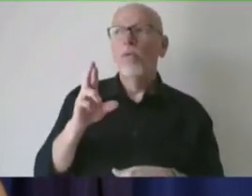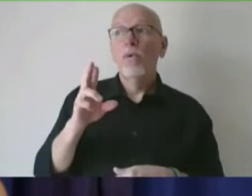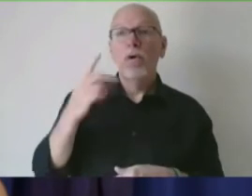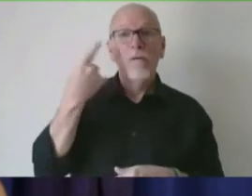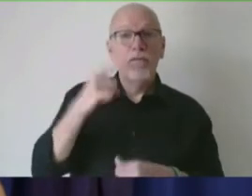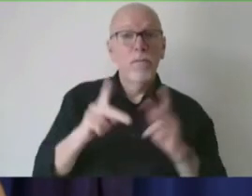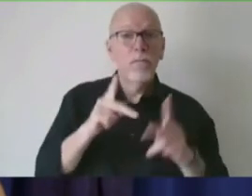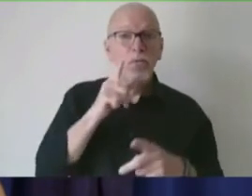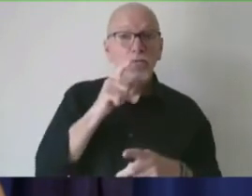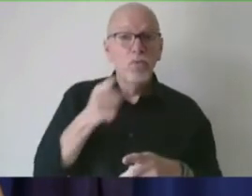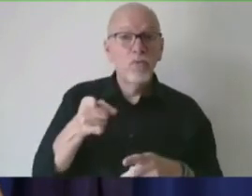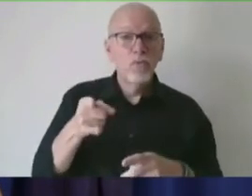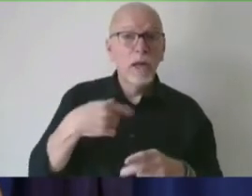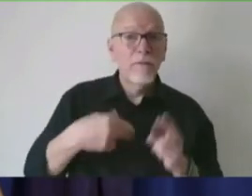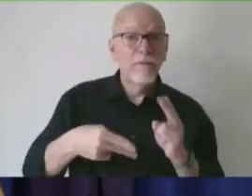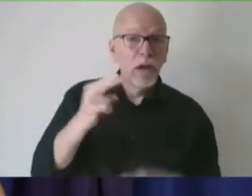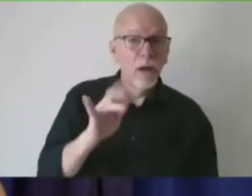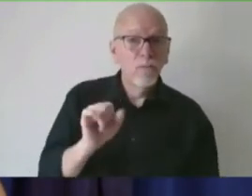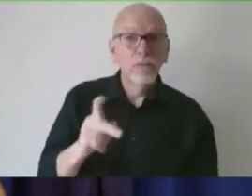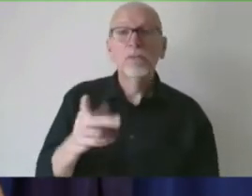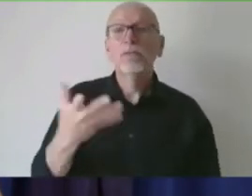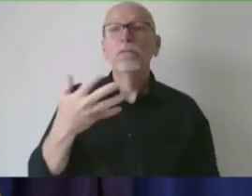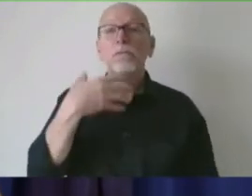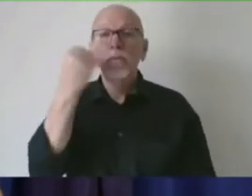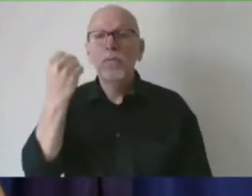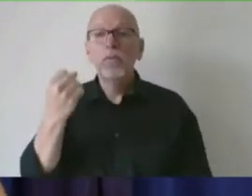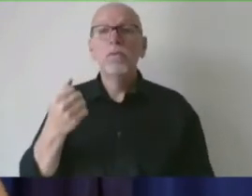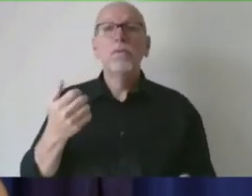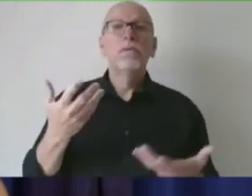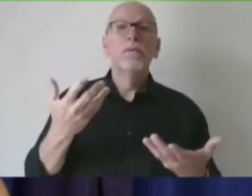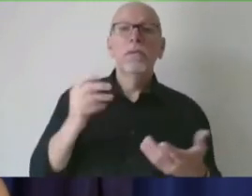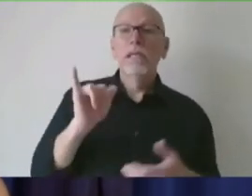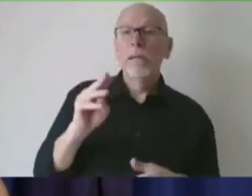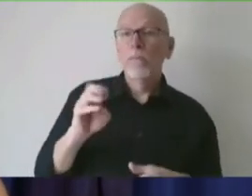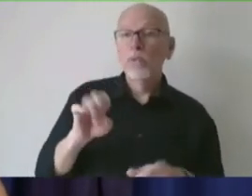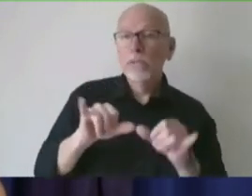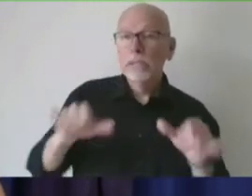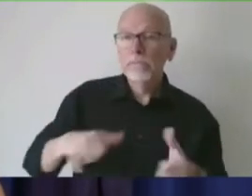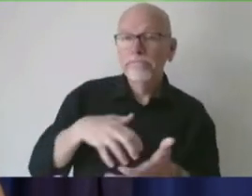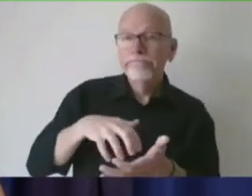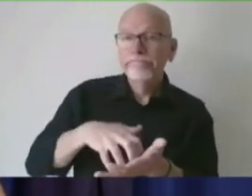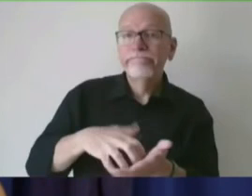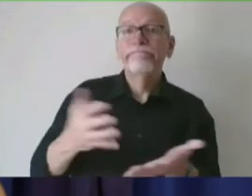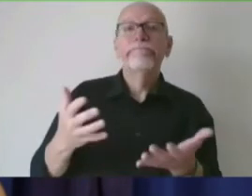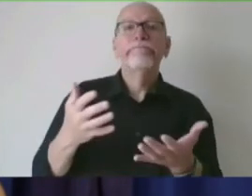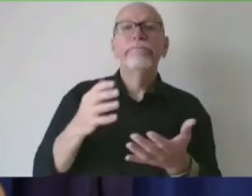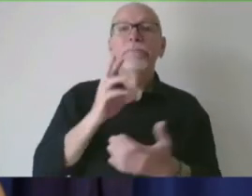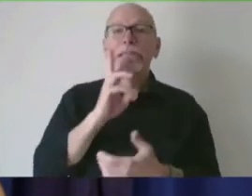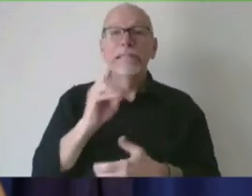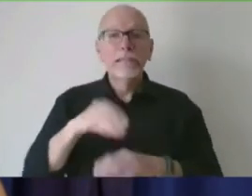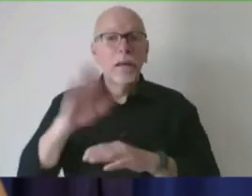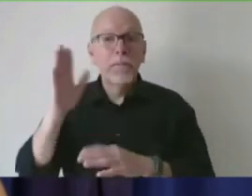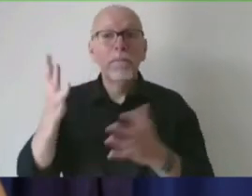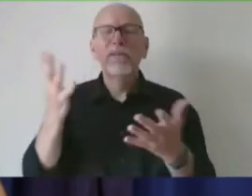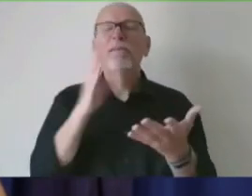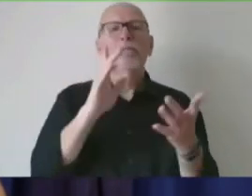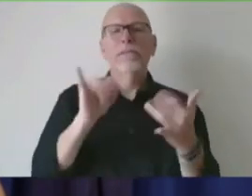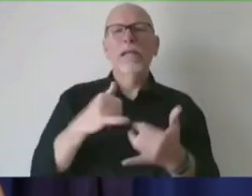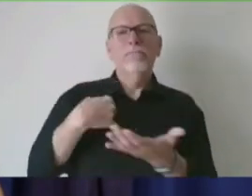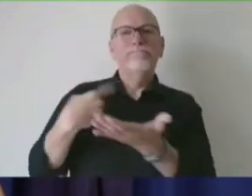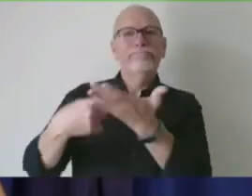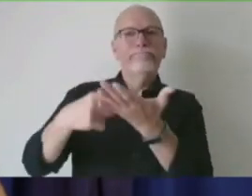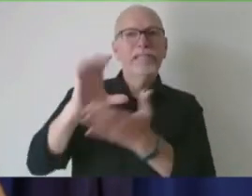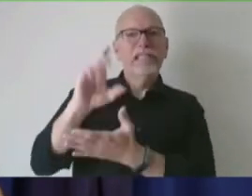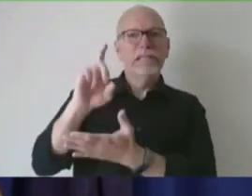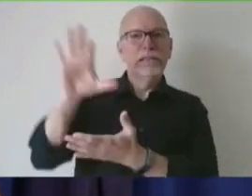who are immunocompromised, people who are older, for example, like you said, over the age of 60. This has been discussed at the CDC level twice